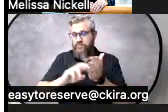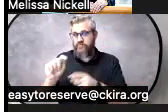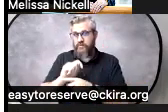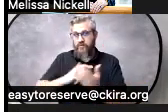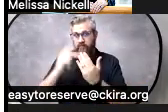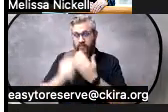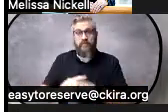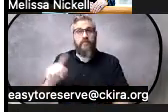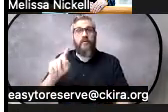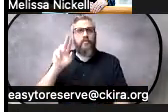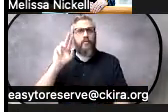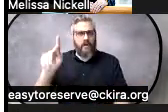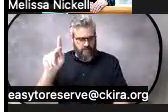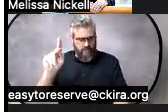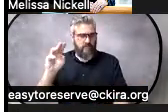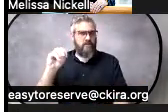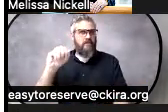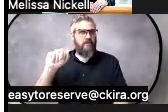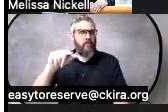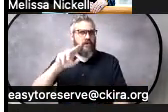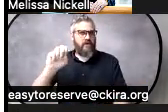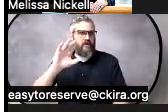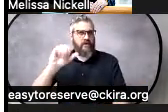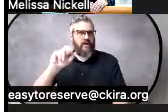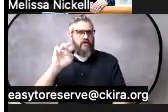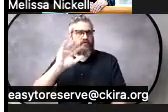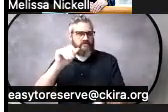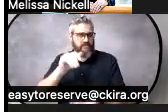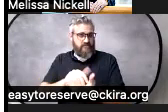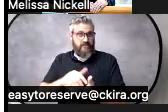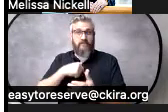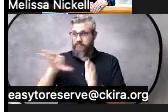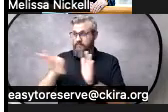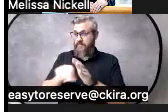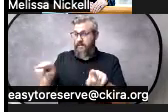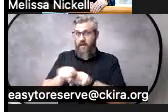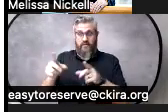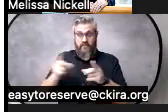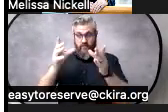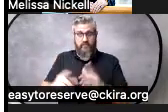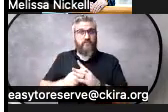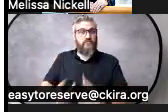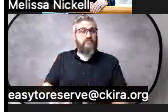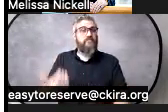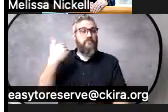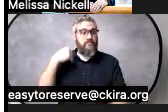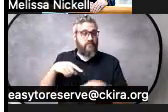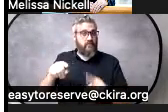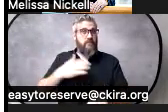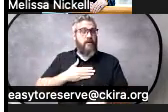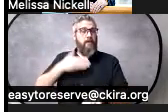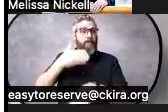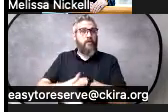the University of Kentucky Markey Cancer Center. And my appointment as a program director initially began during my postdoctoral